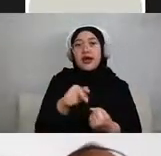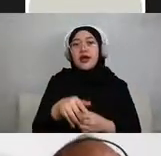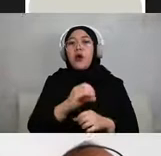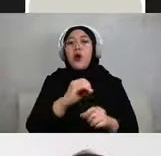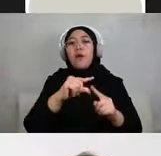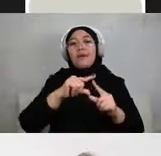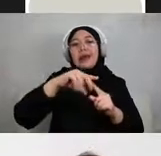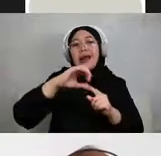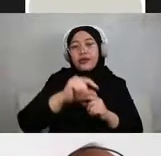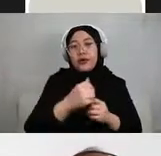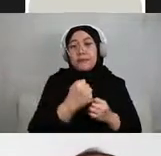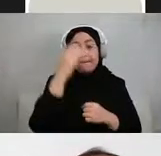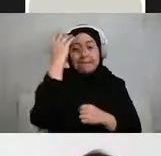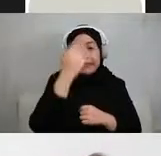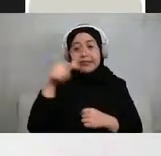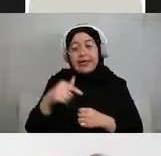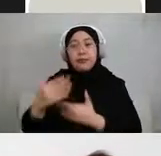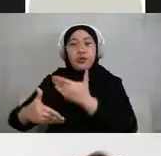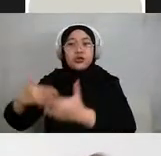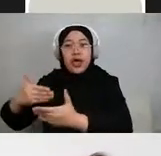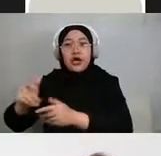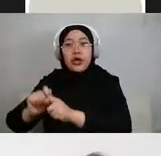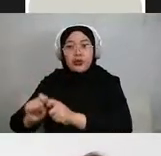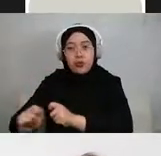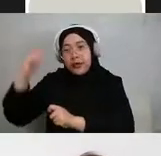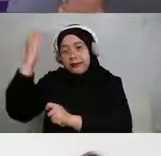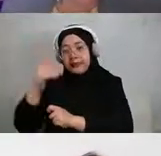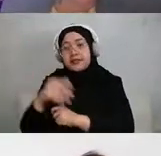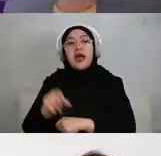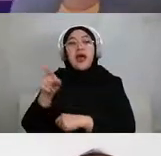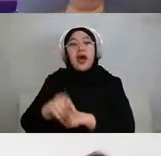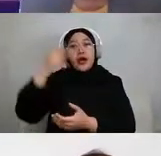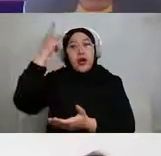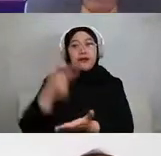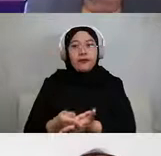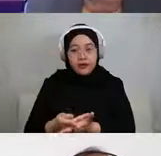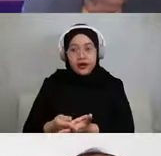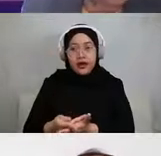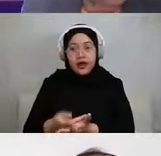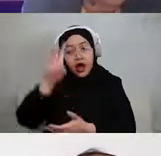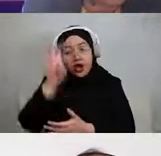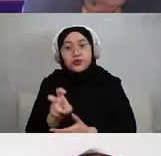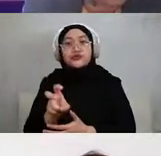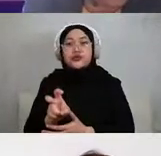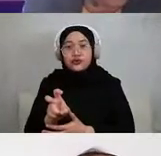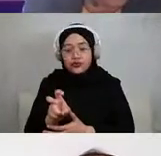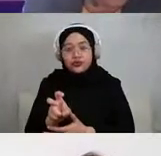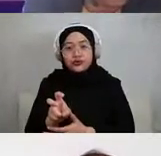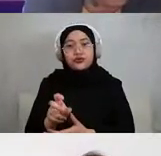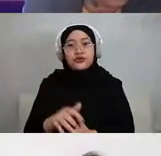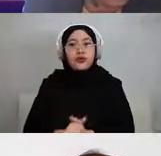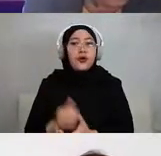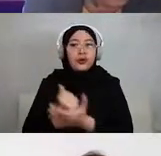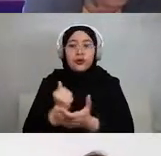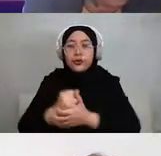this is a cost intensive thing. So the contract period should be higher. What we propose, it should be